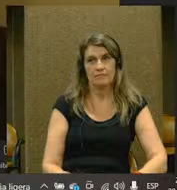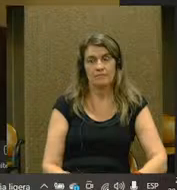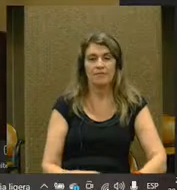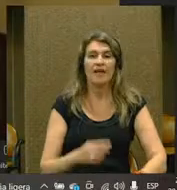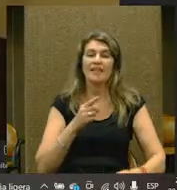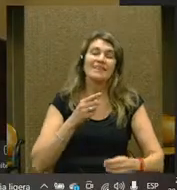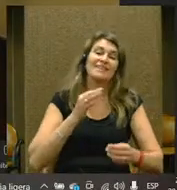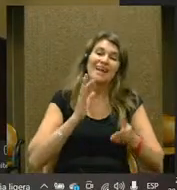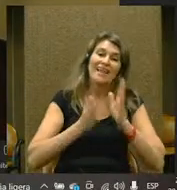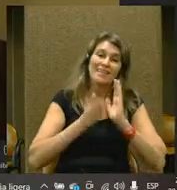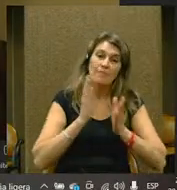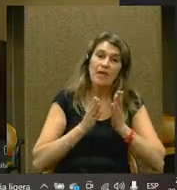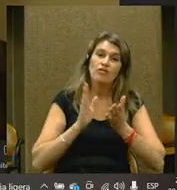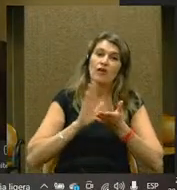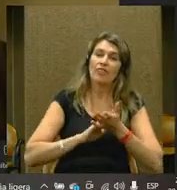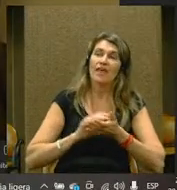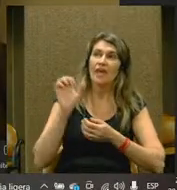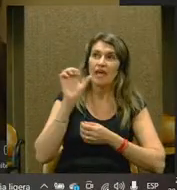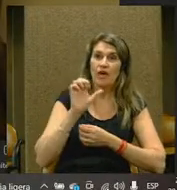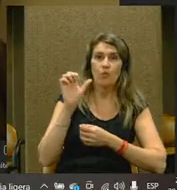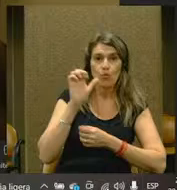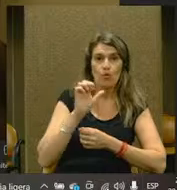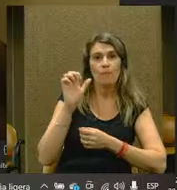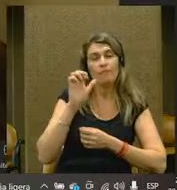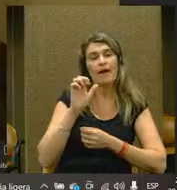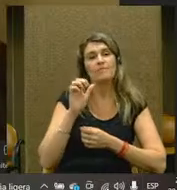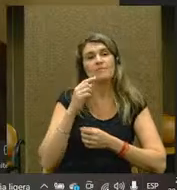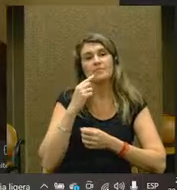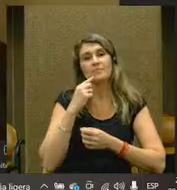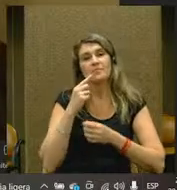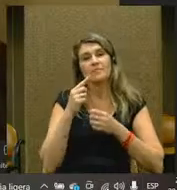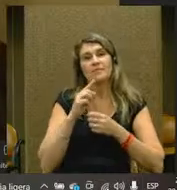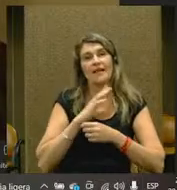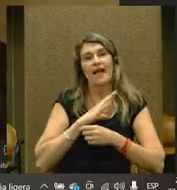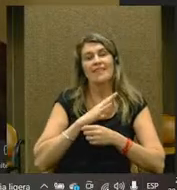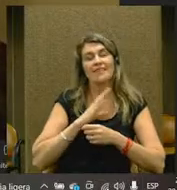have opioid substitution therapy, quite